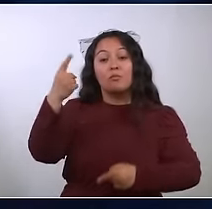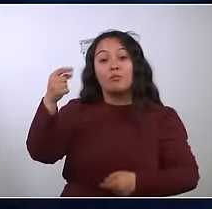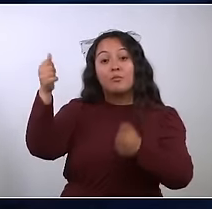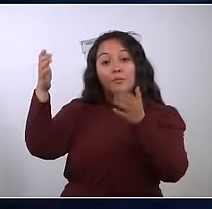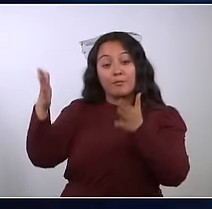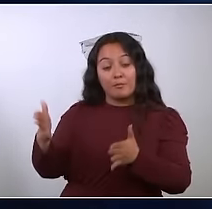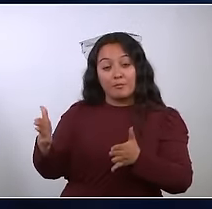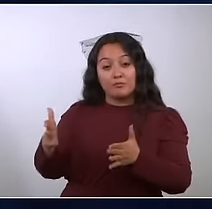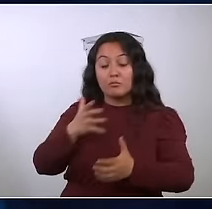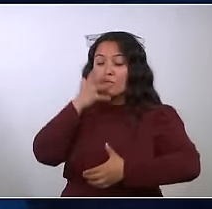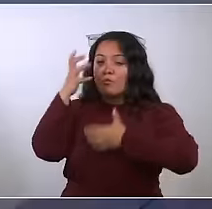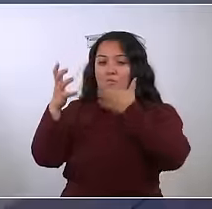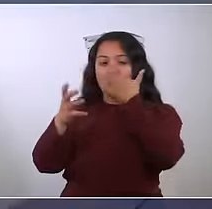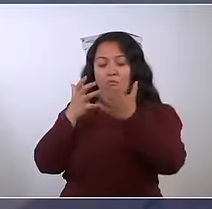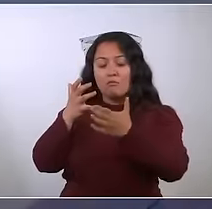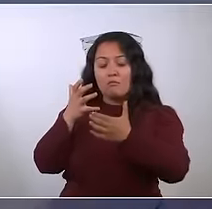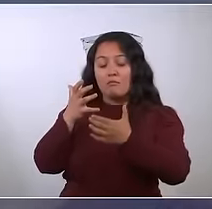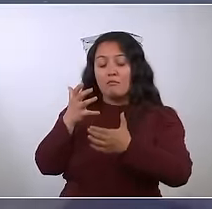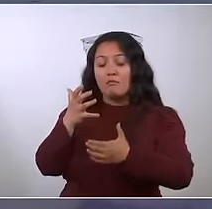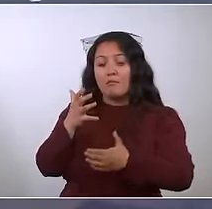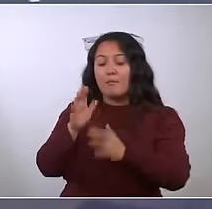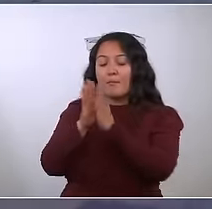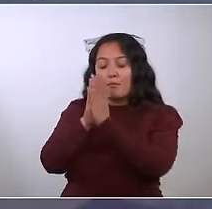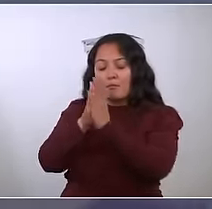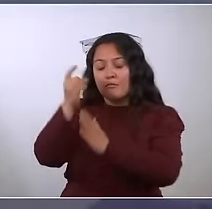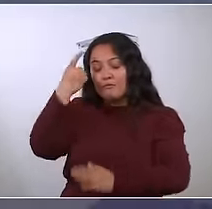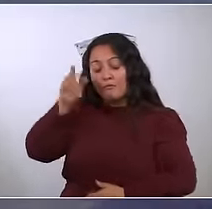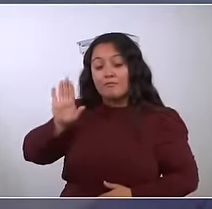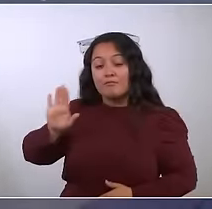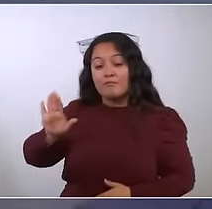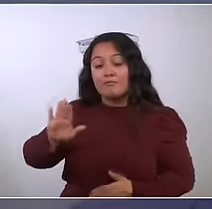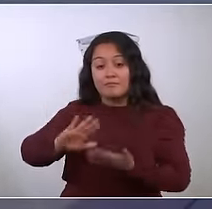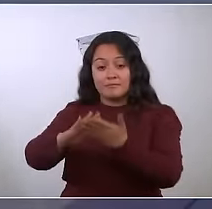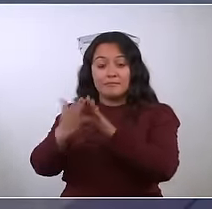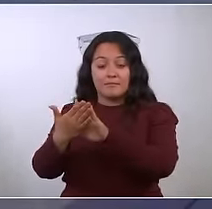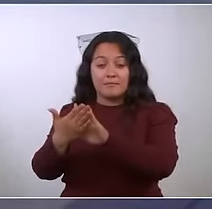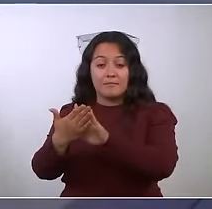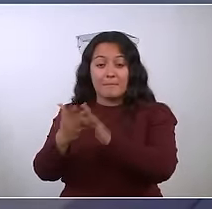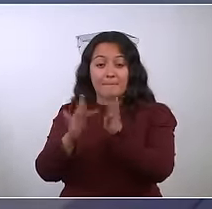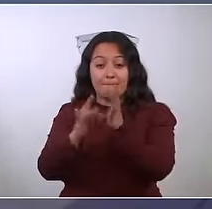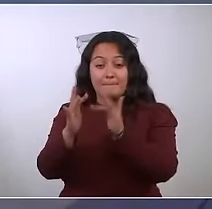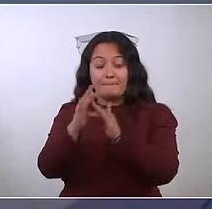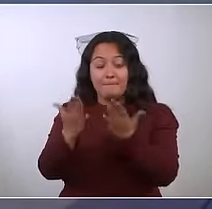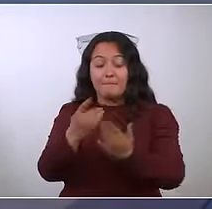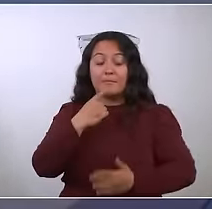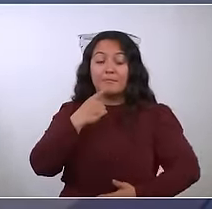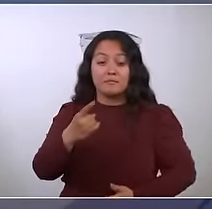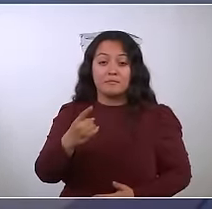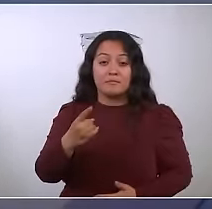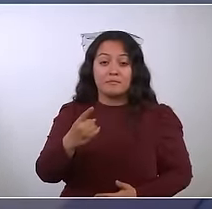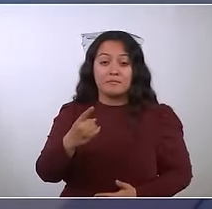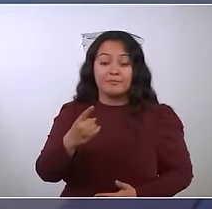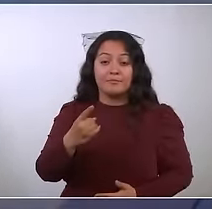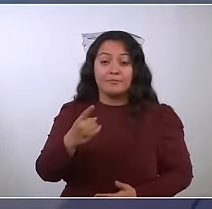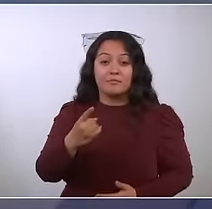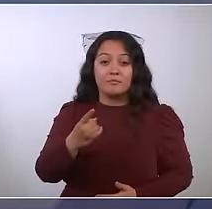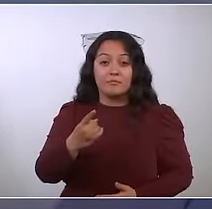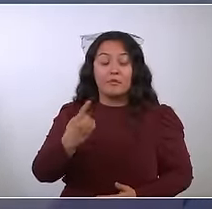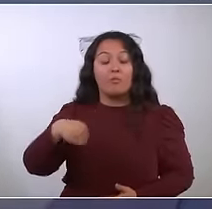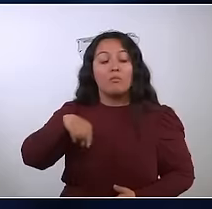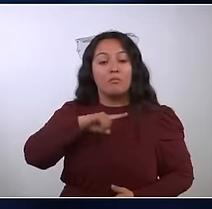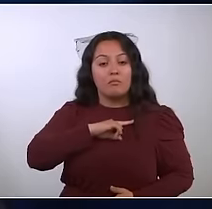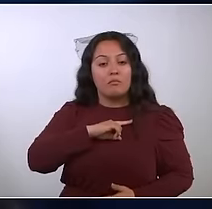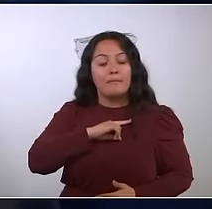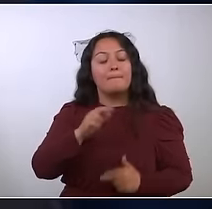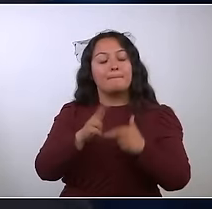a cry out for his city. Donde una persona clamó por su ciudad. And it says like this. Y dice así. So we rebuilt